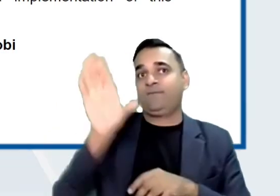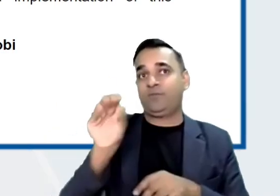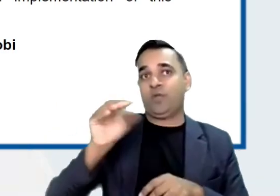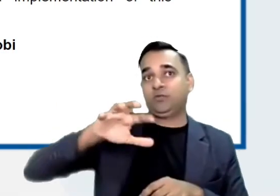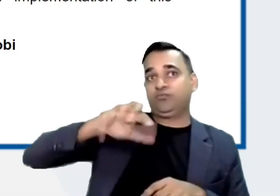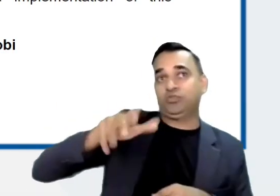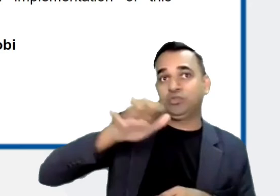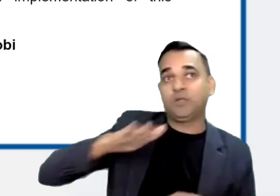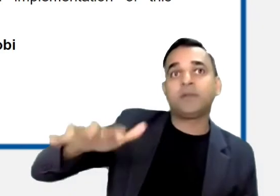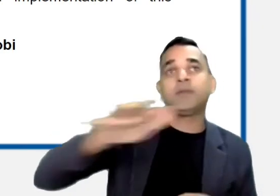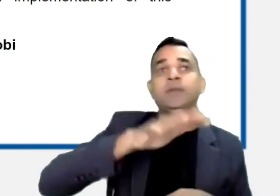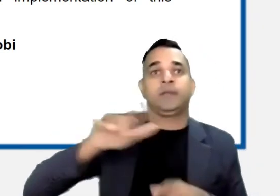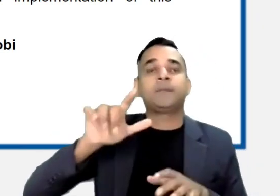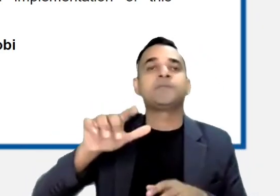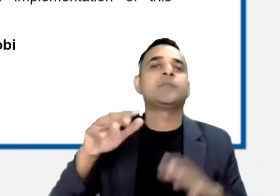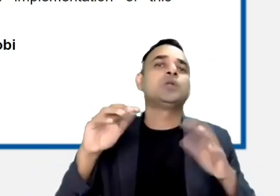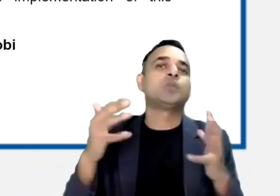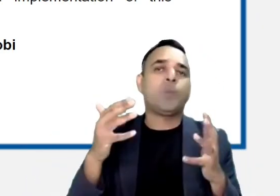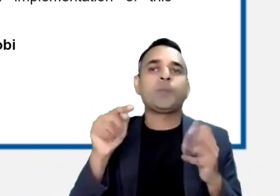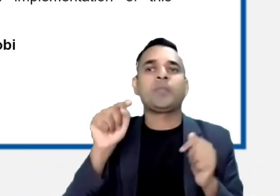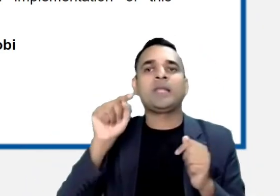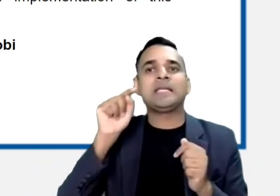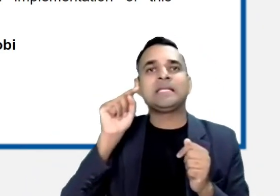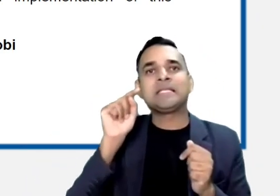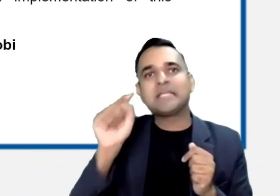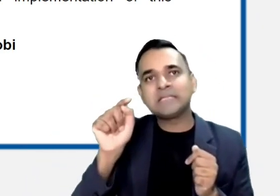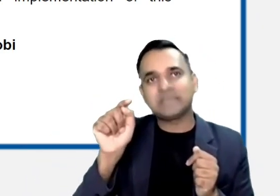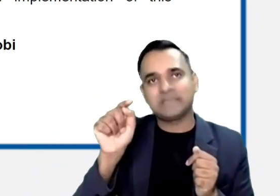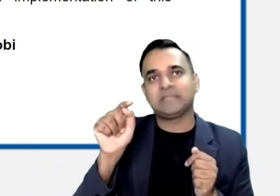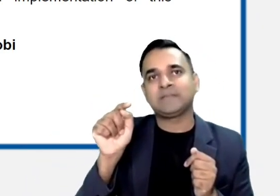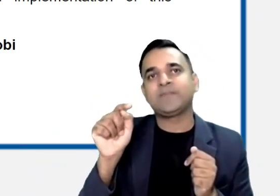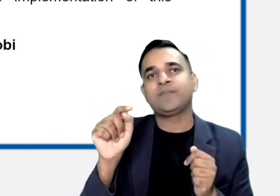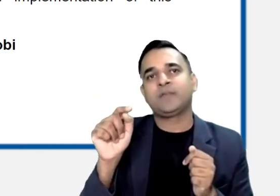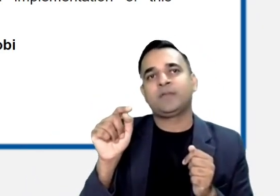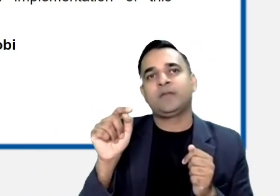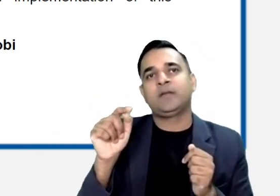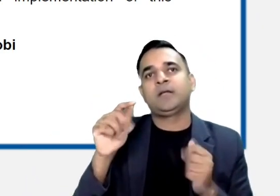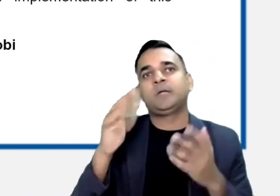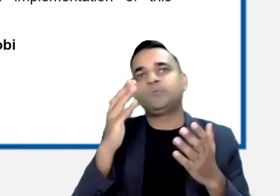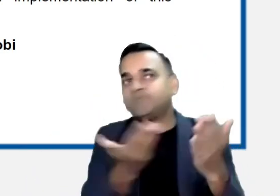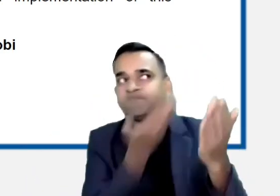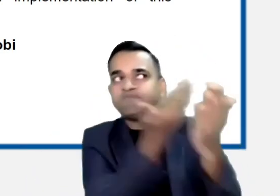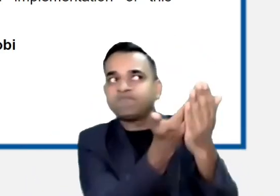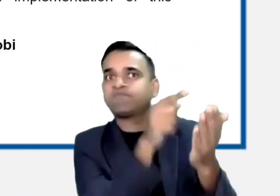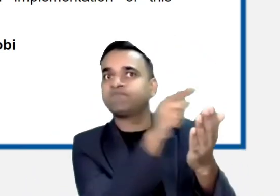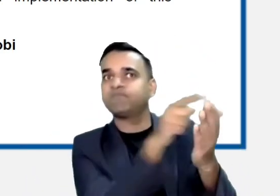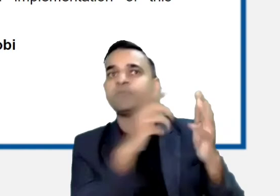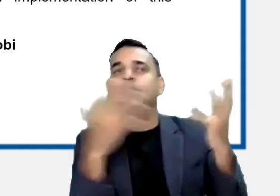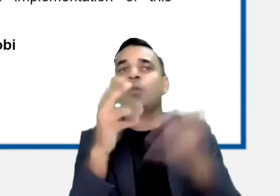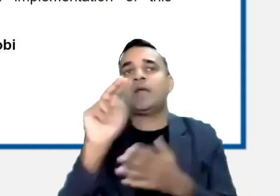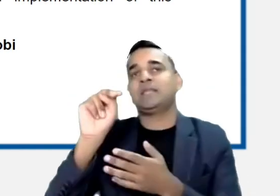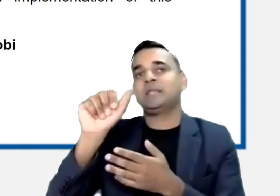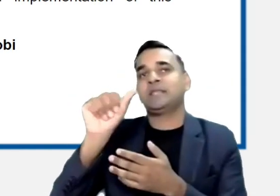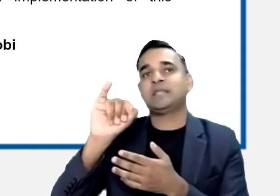the follow-up and implementation of this declaration in other forums. Done on this day,